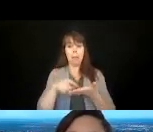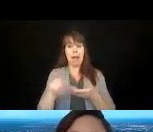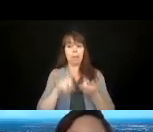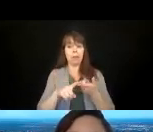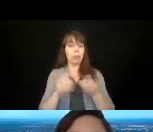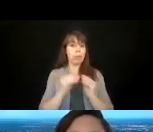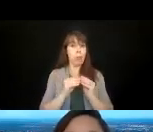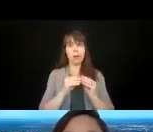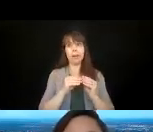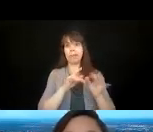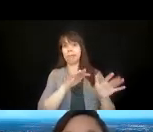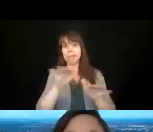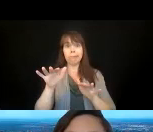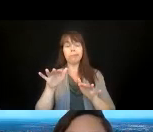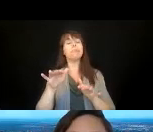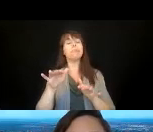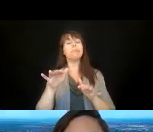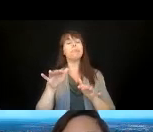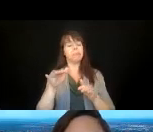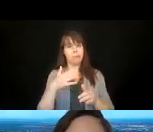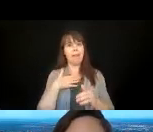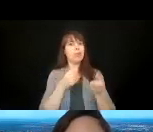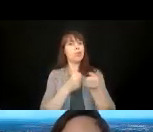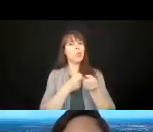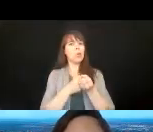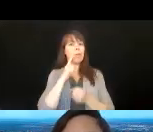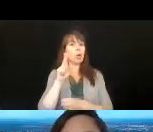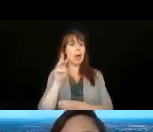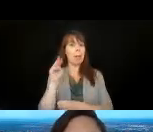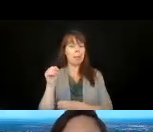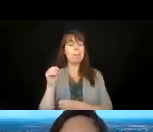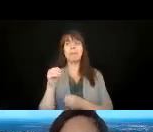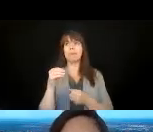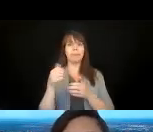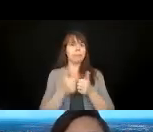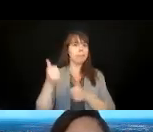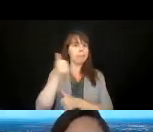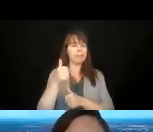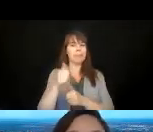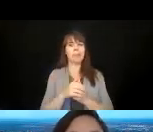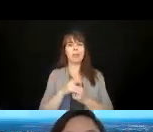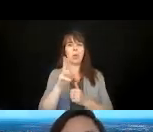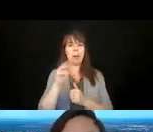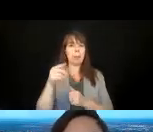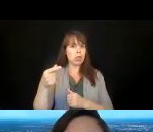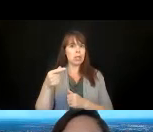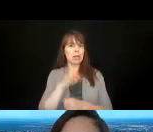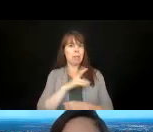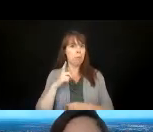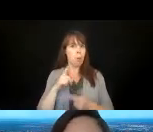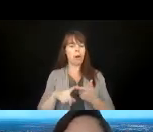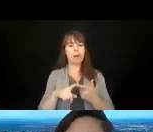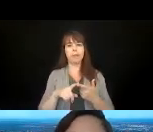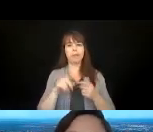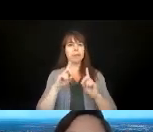over the next 5 years, we have the endorsement of UMMG executive leadership, the UMMG board, the cabinet,